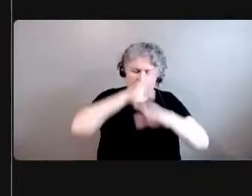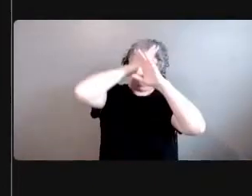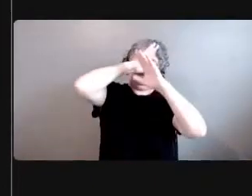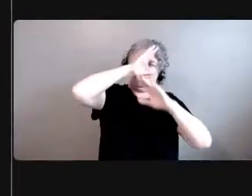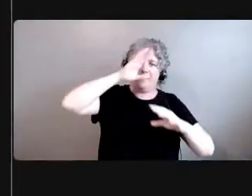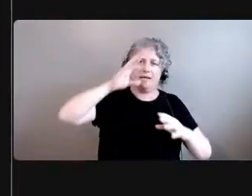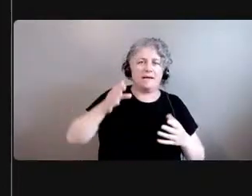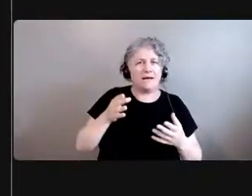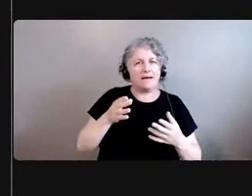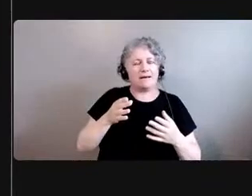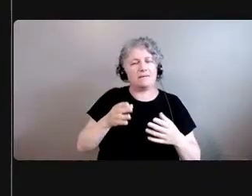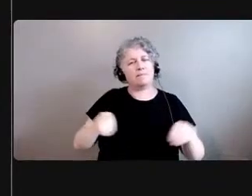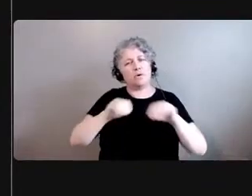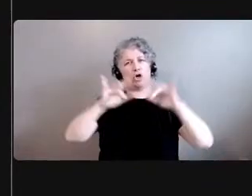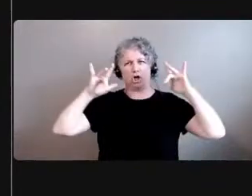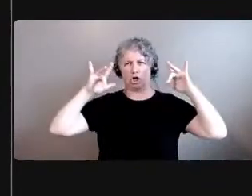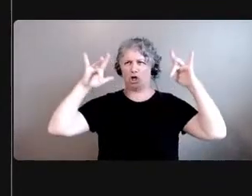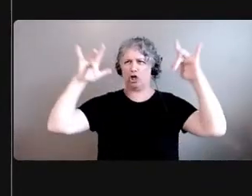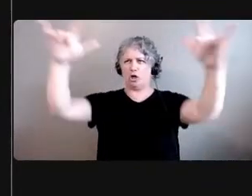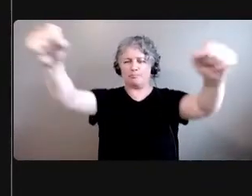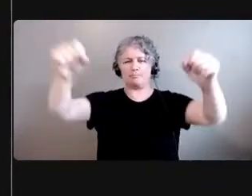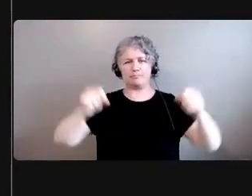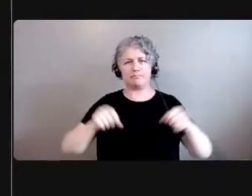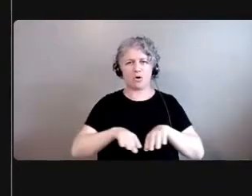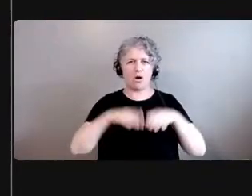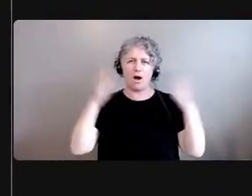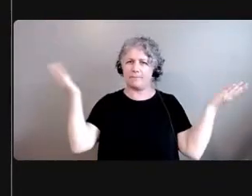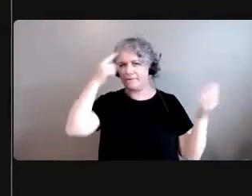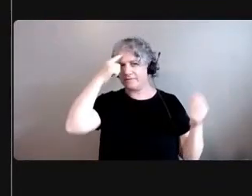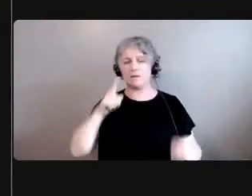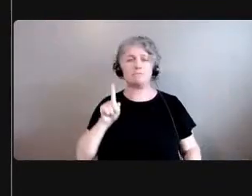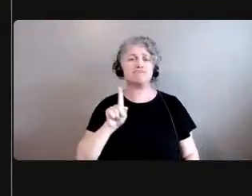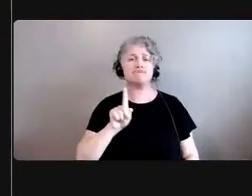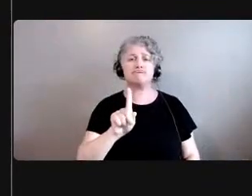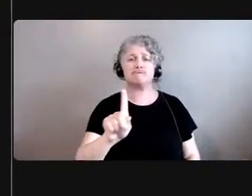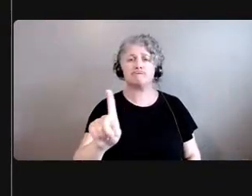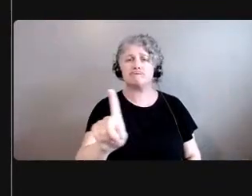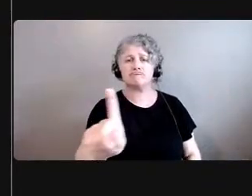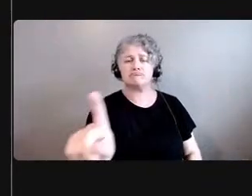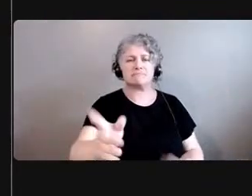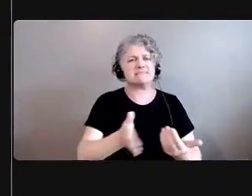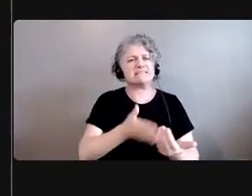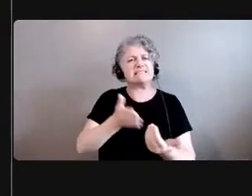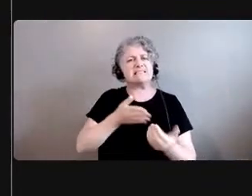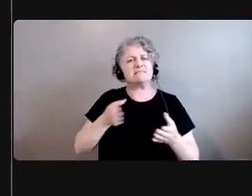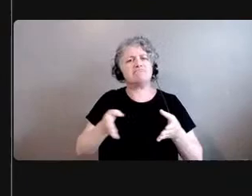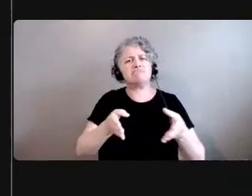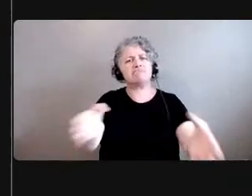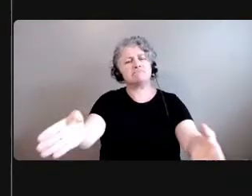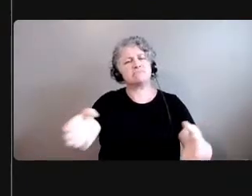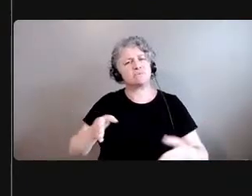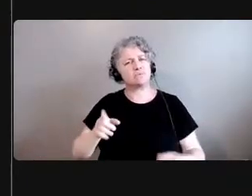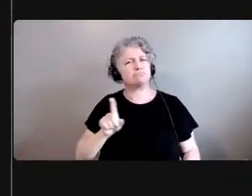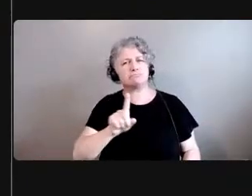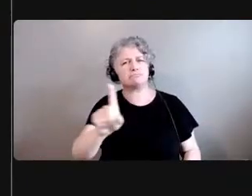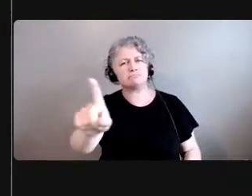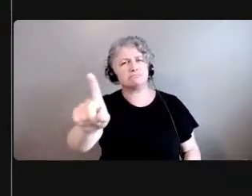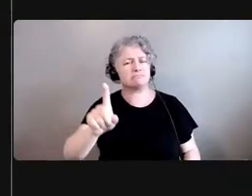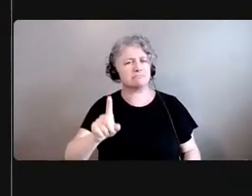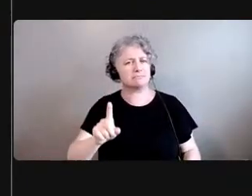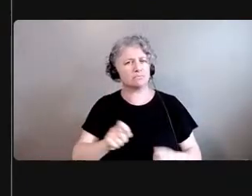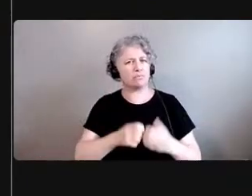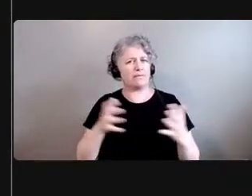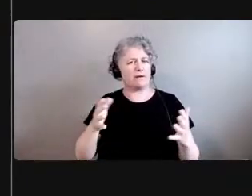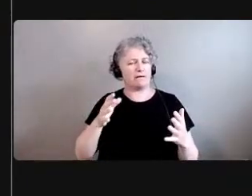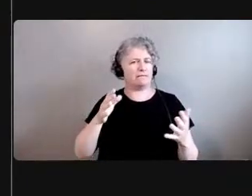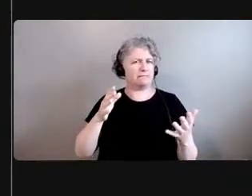for nice open spaces and fairly easy terrain to navigate. So I'm not, it